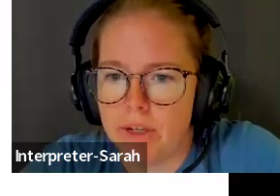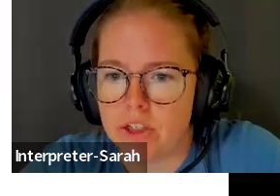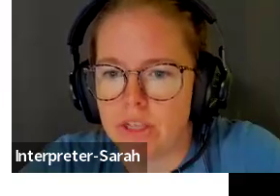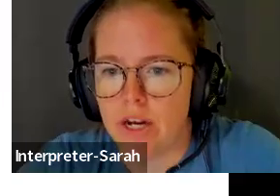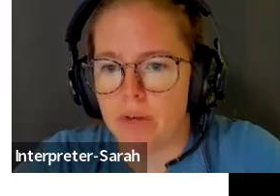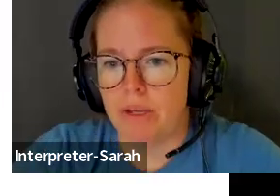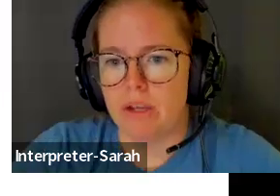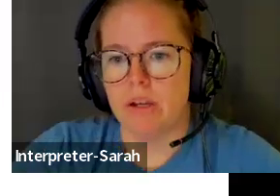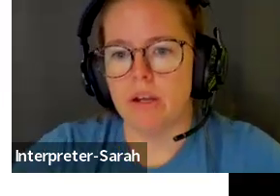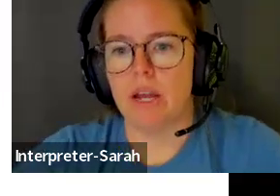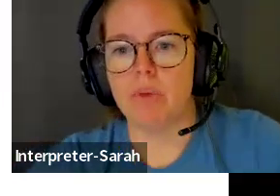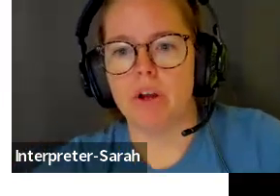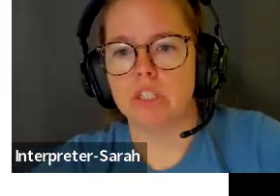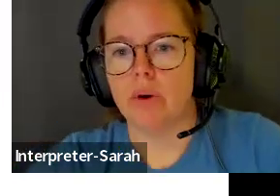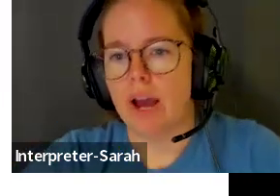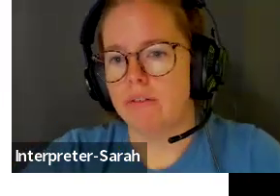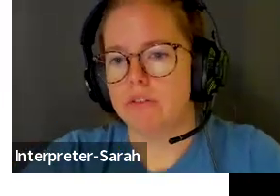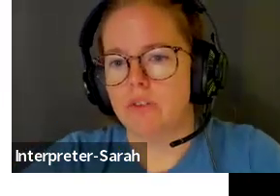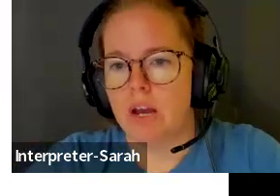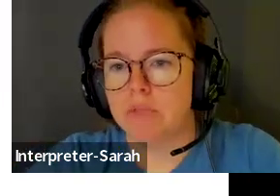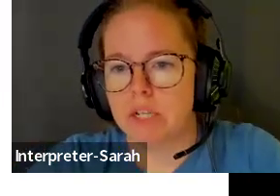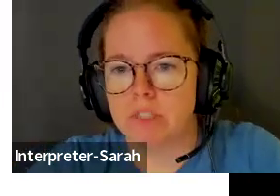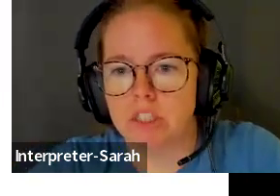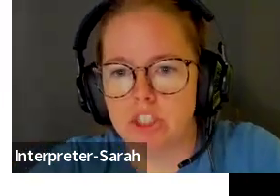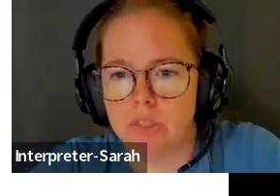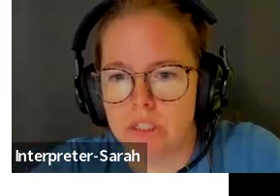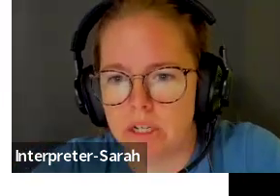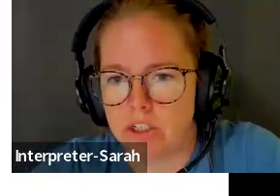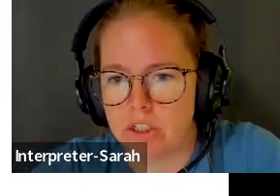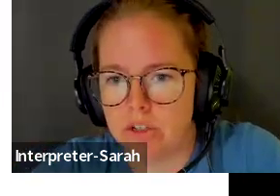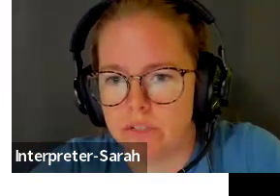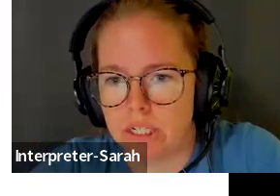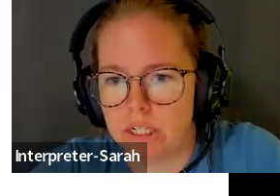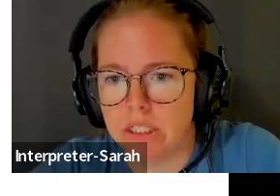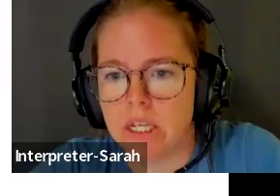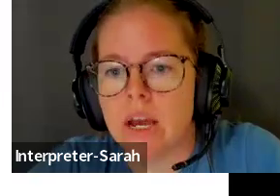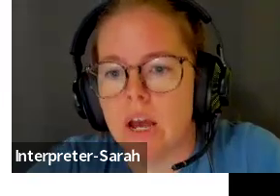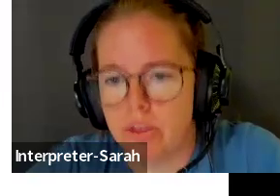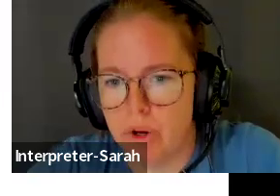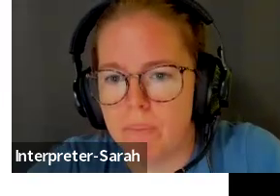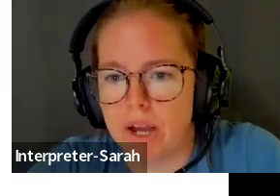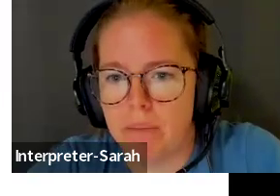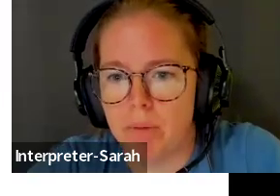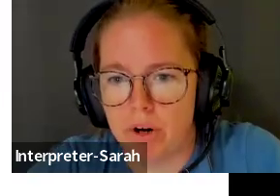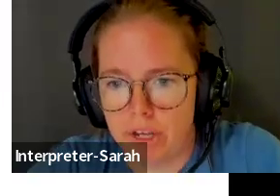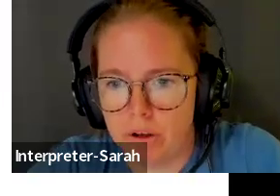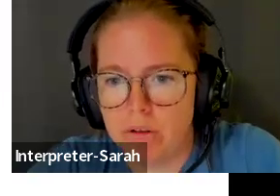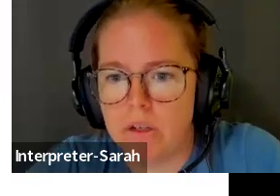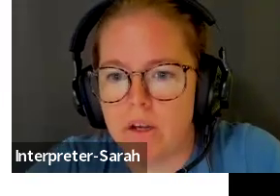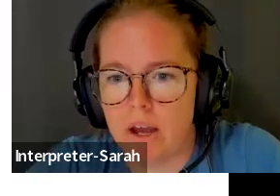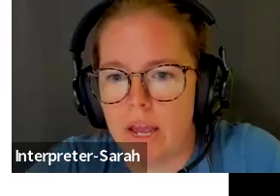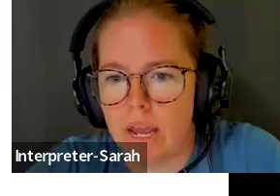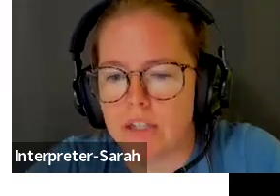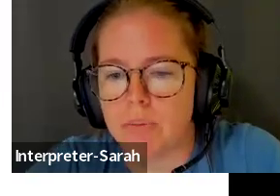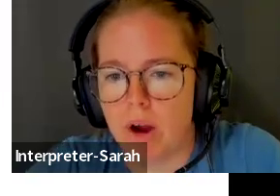basic outpatient therapy. And we also have substance use addiction services through Mockingbird